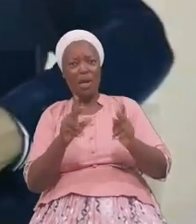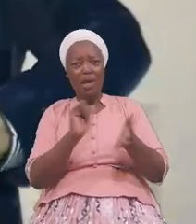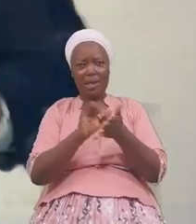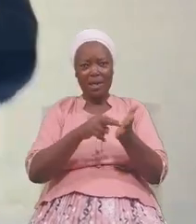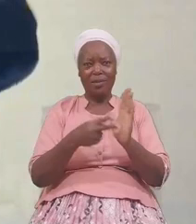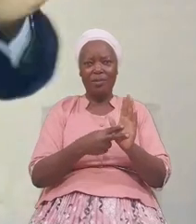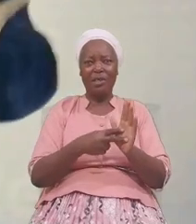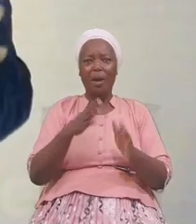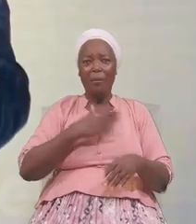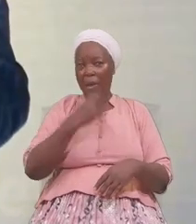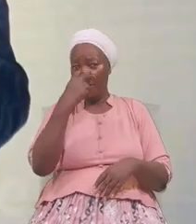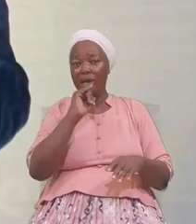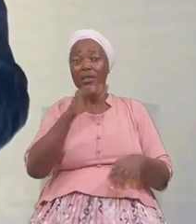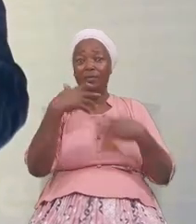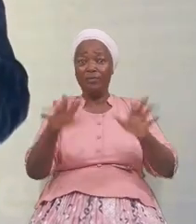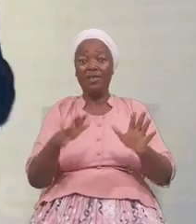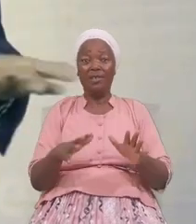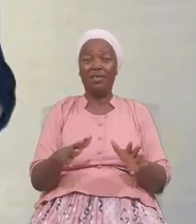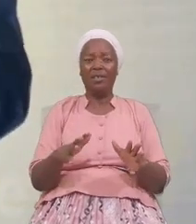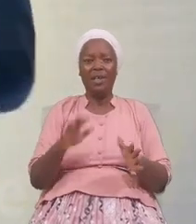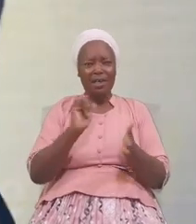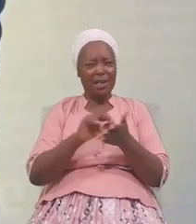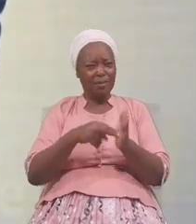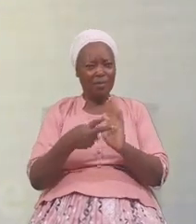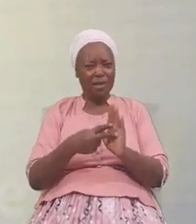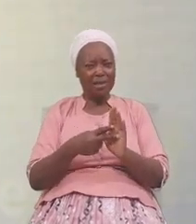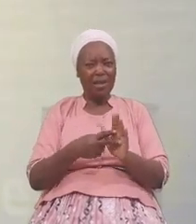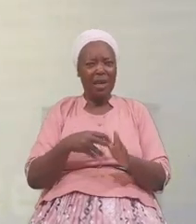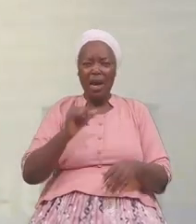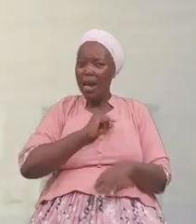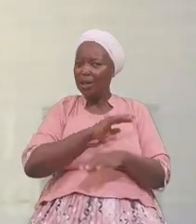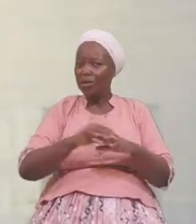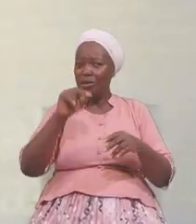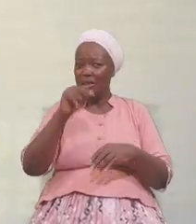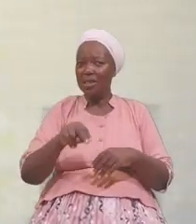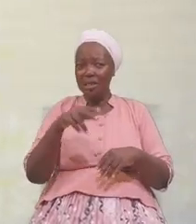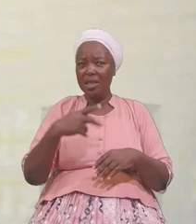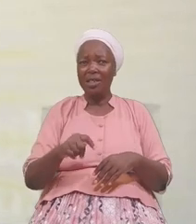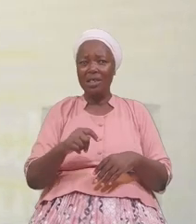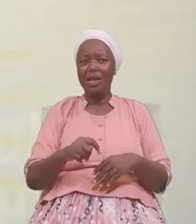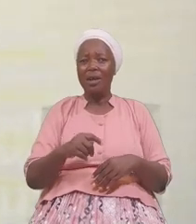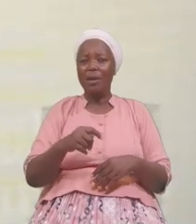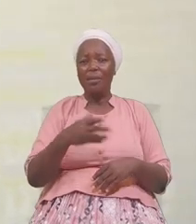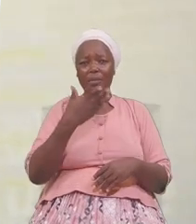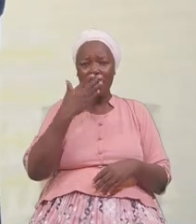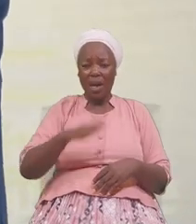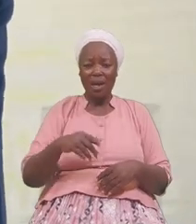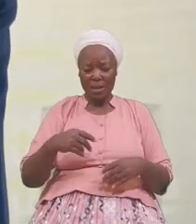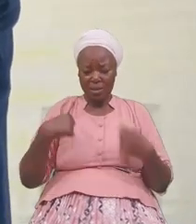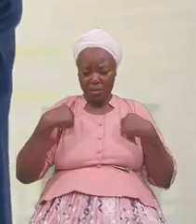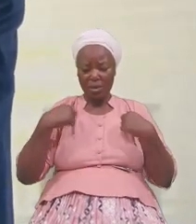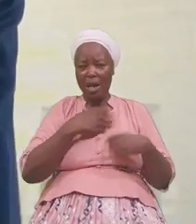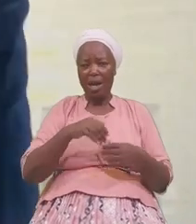means my blindness is gone. That means I don't need the badge and the mark